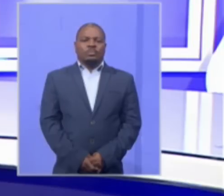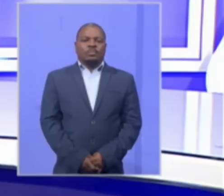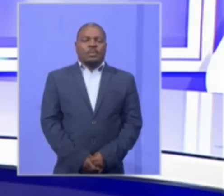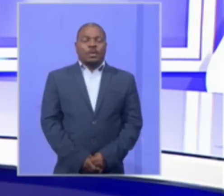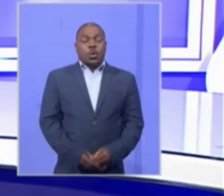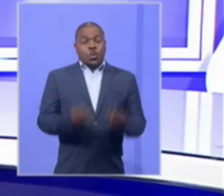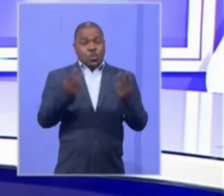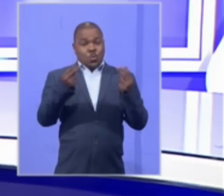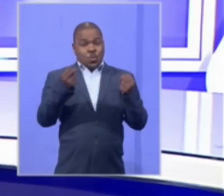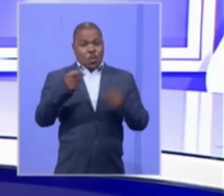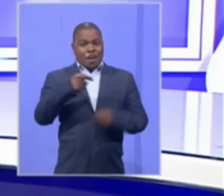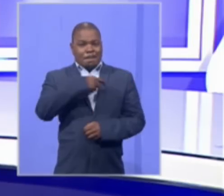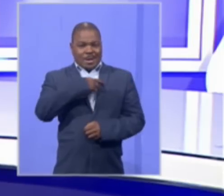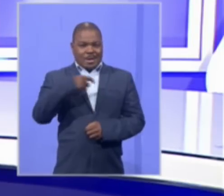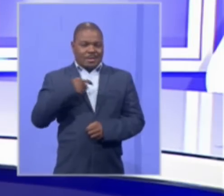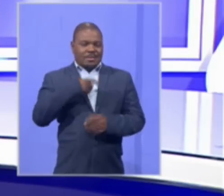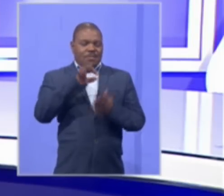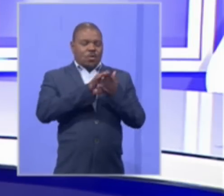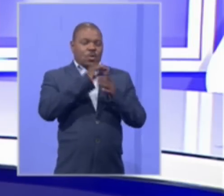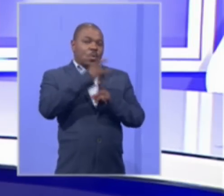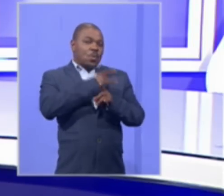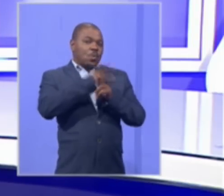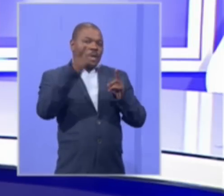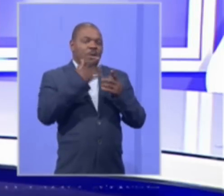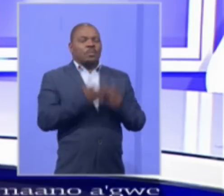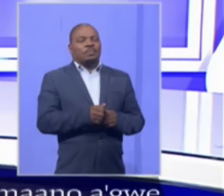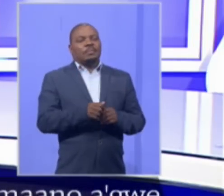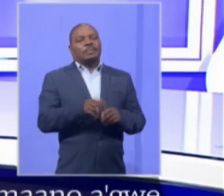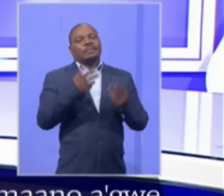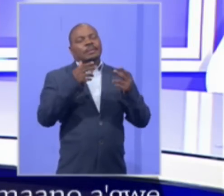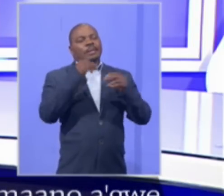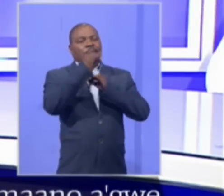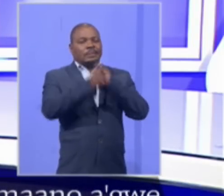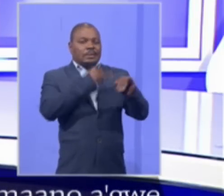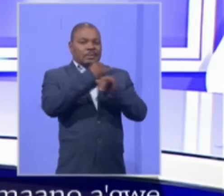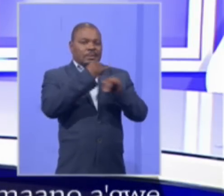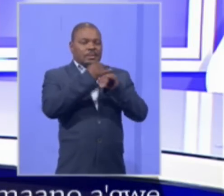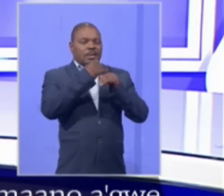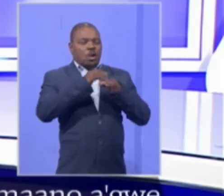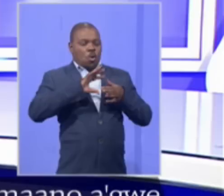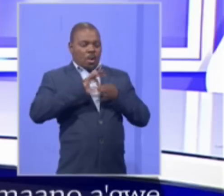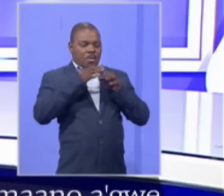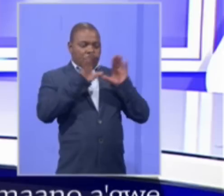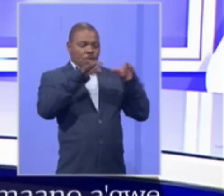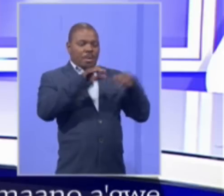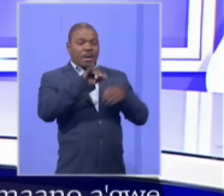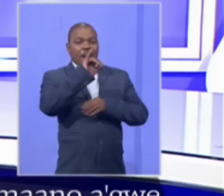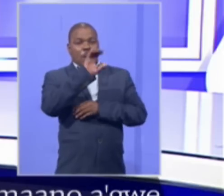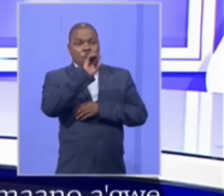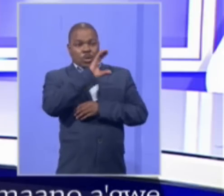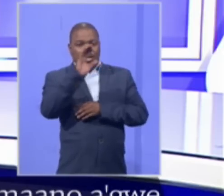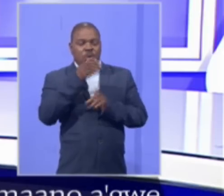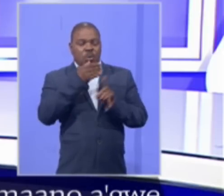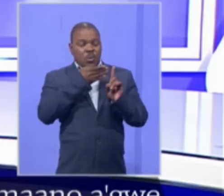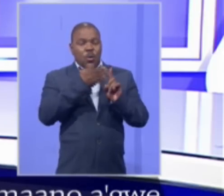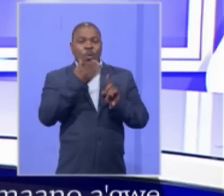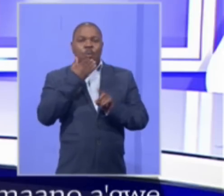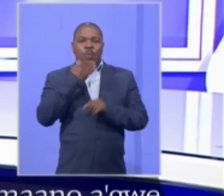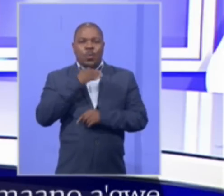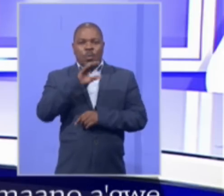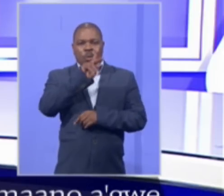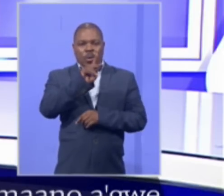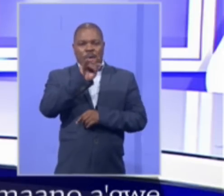Mopresidente yo a sa tšwago go kgethwa wa komiti ya boditšhabatšhaba ya di-Olimpiki IOC ka boripana Kirsty Coventry o